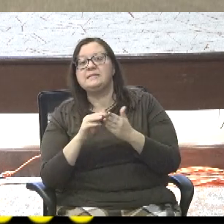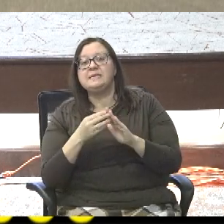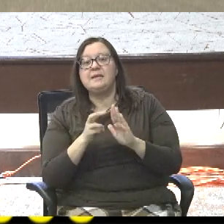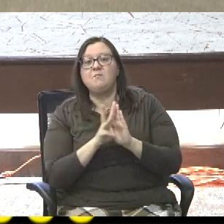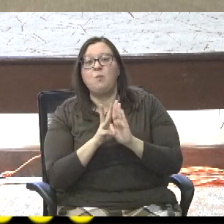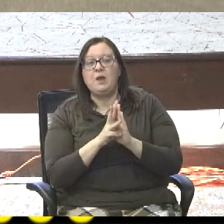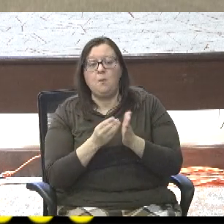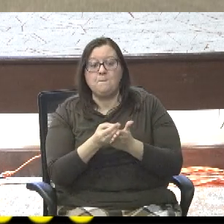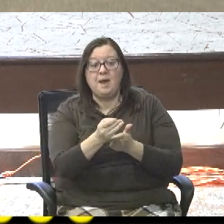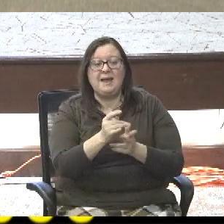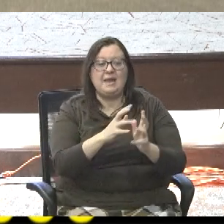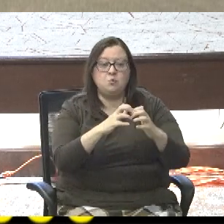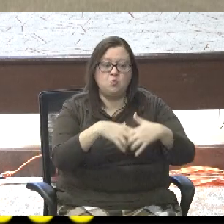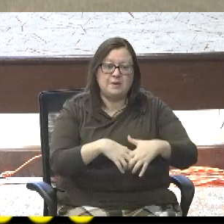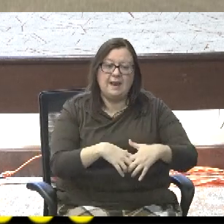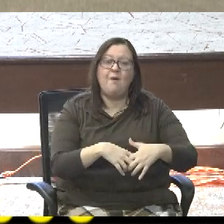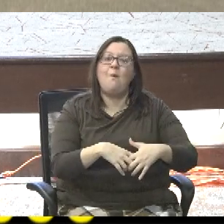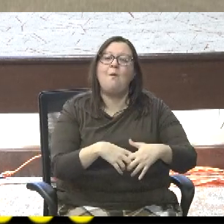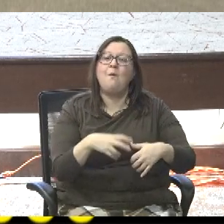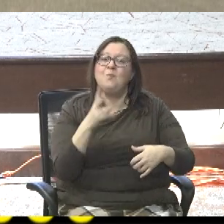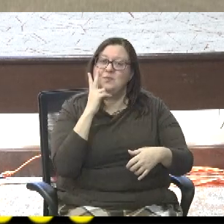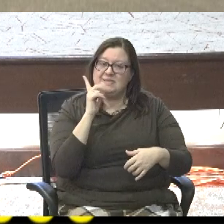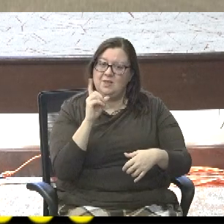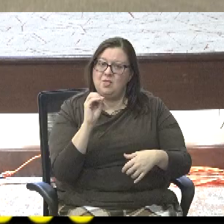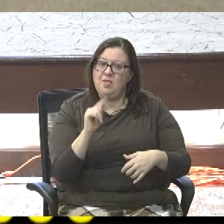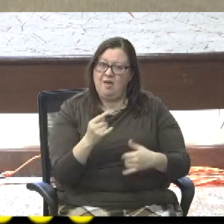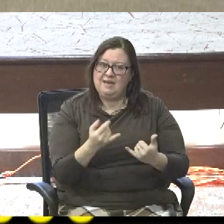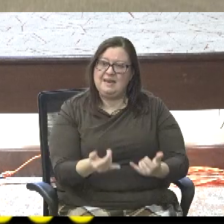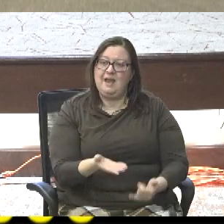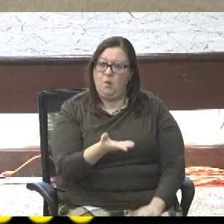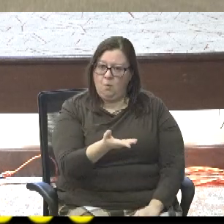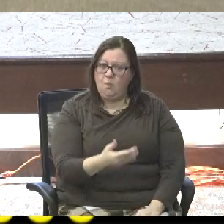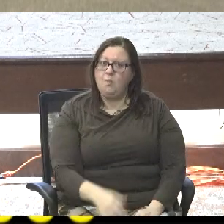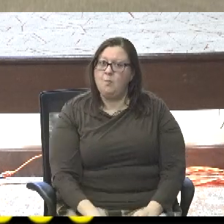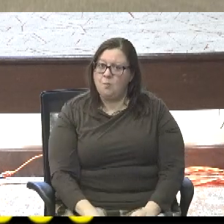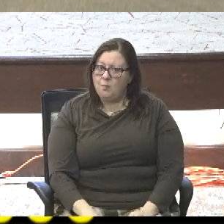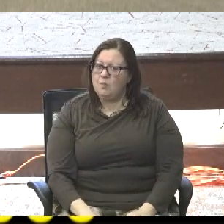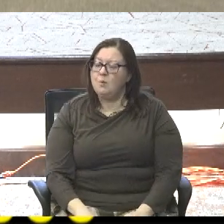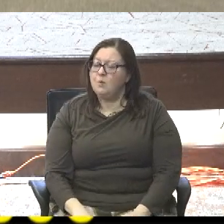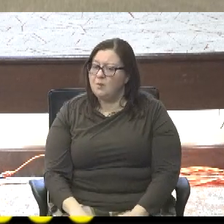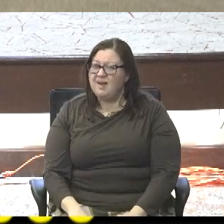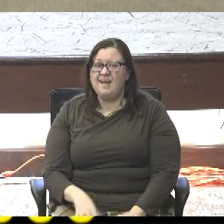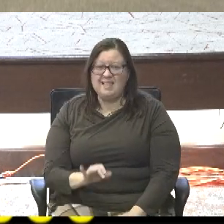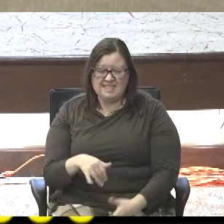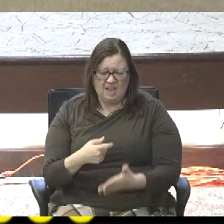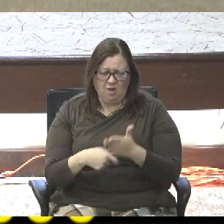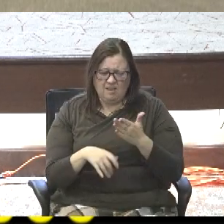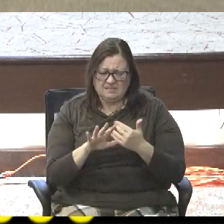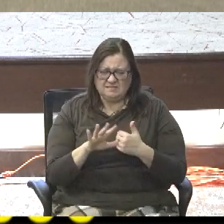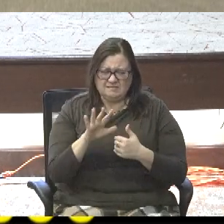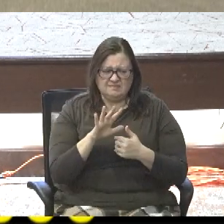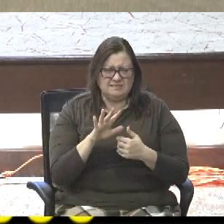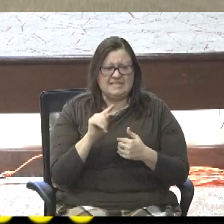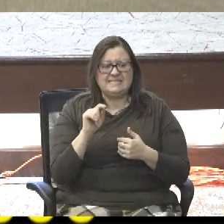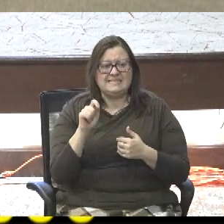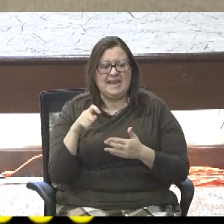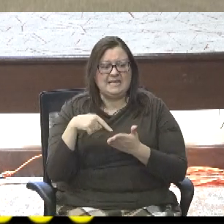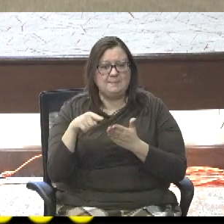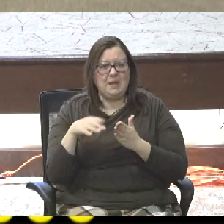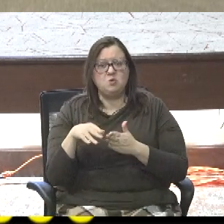be torn down. You can see the lot now as it exists, and that was a cost to taxpayers of